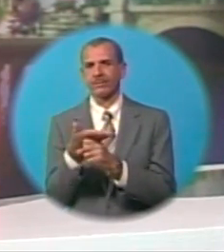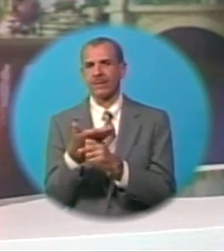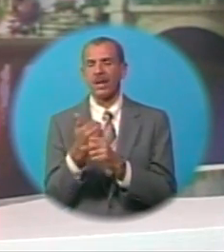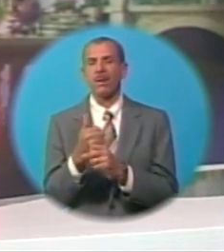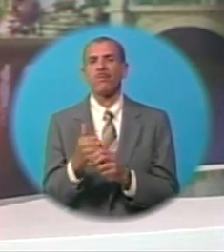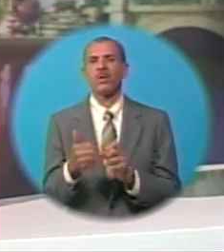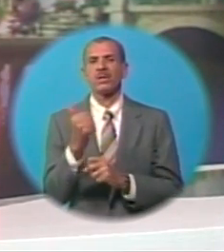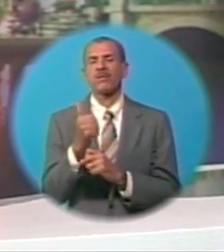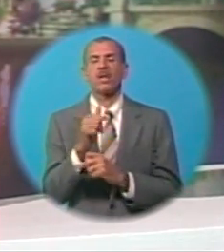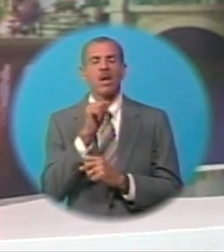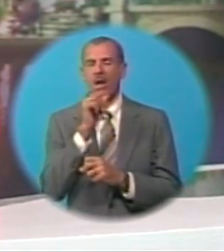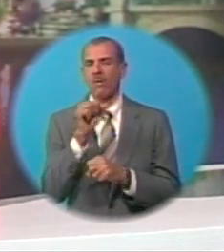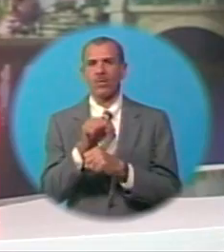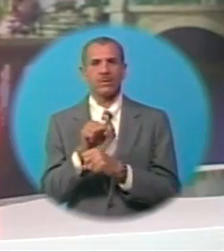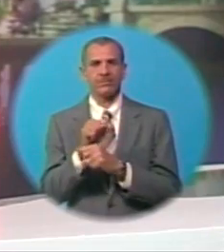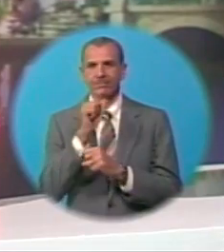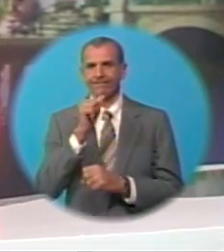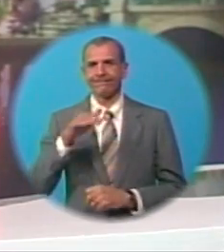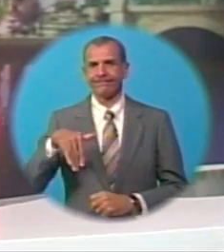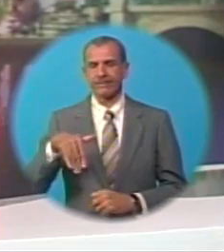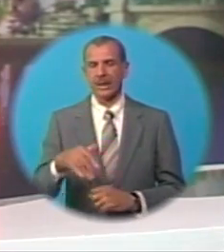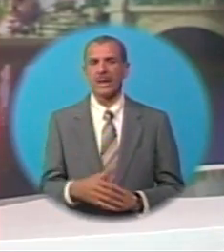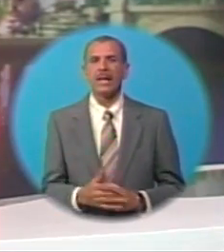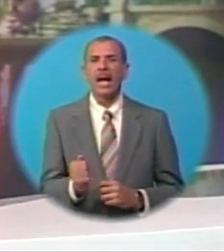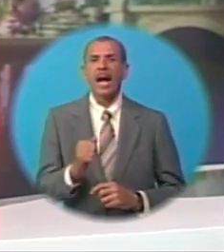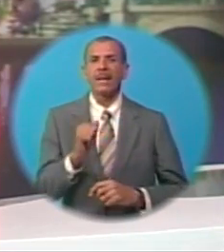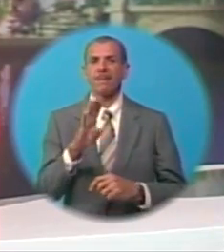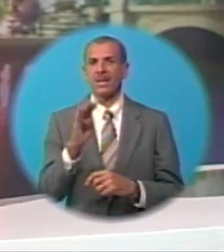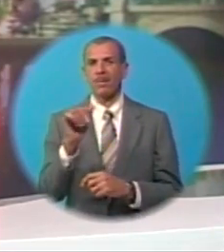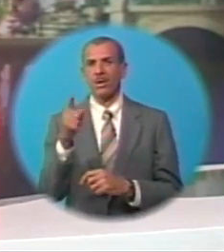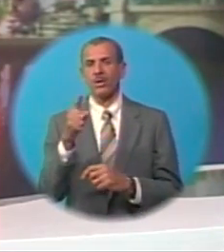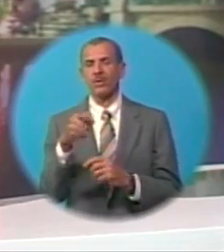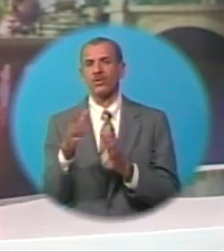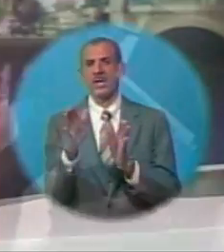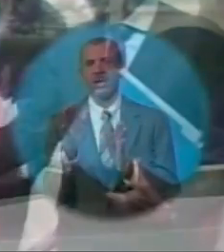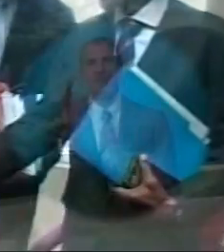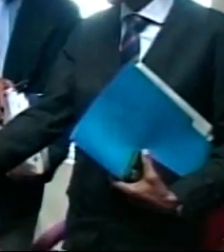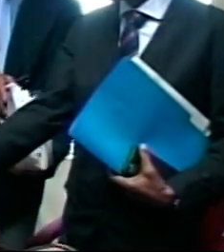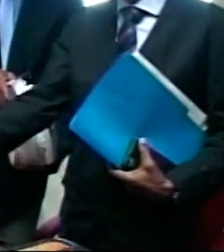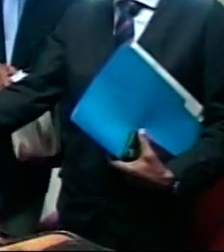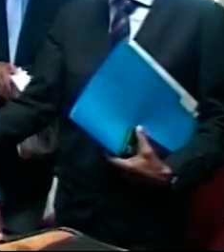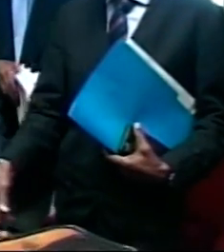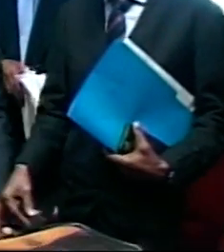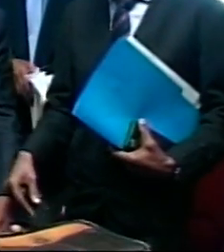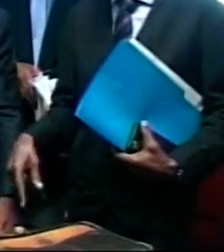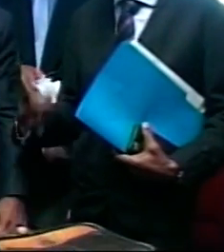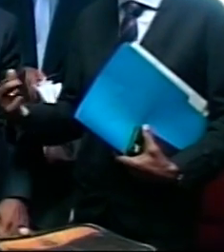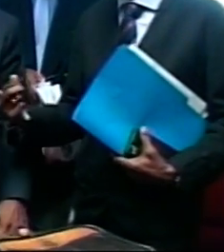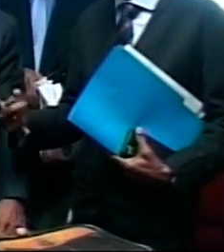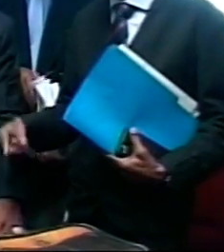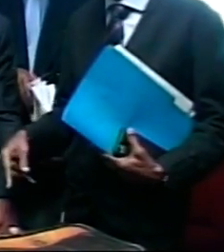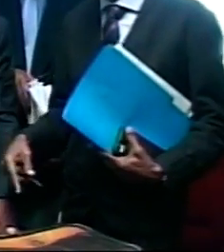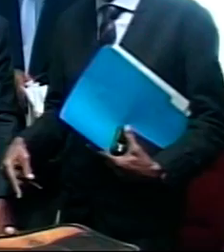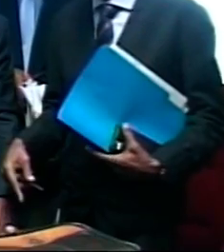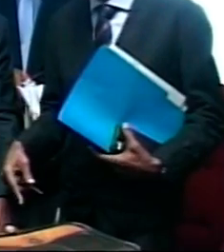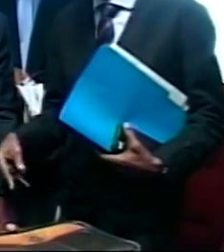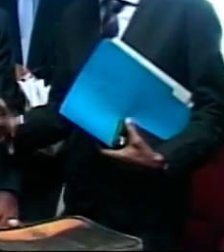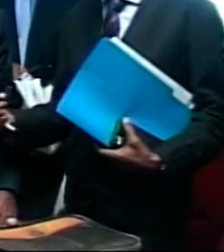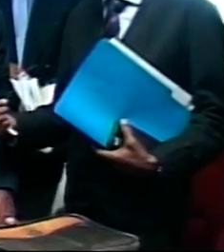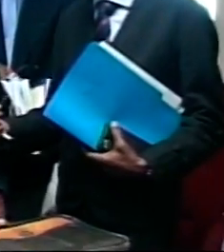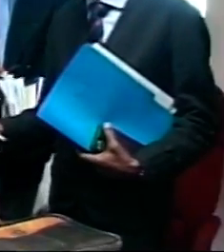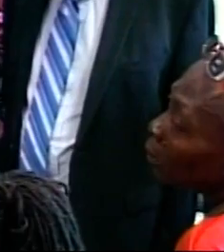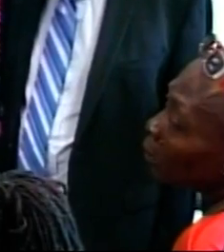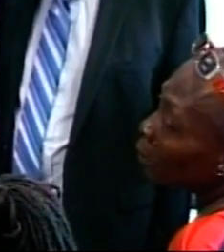whom are still unemployed. BWU General Secretary Tony Moore described the tribunal's decision as bittersweet.